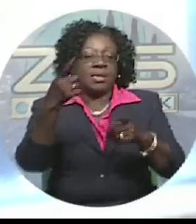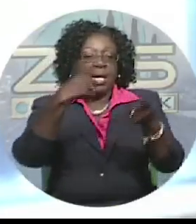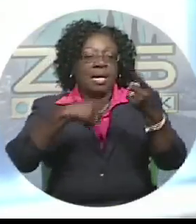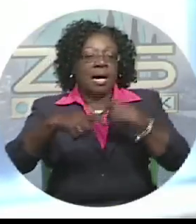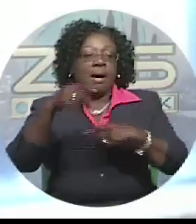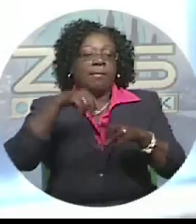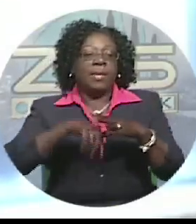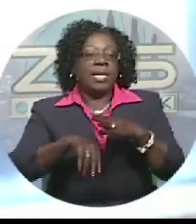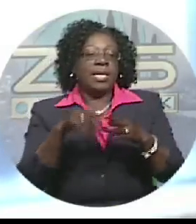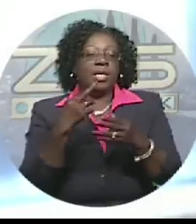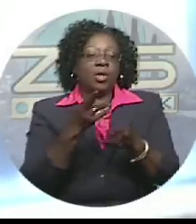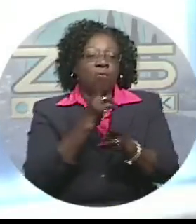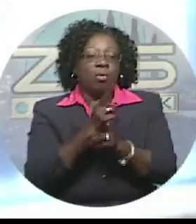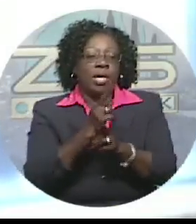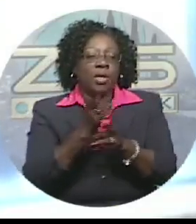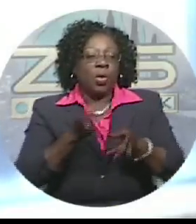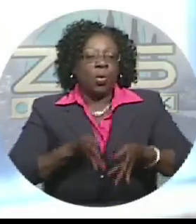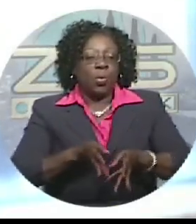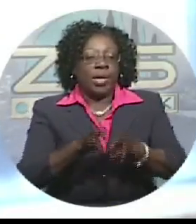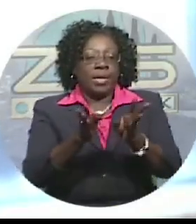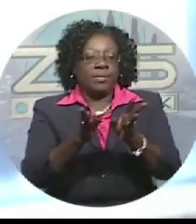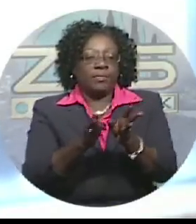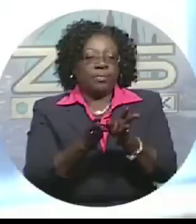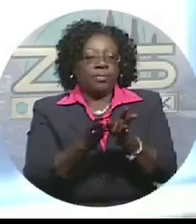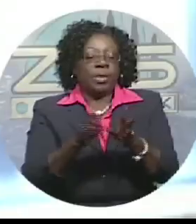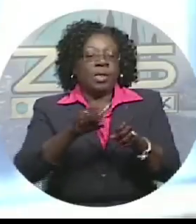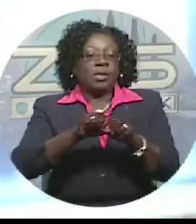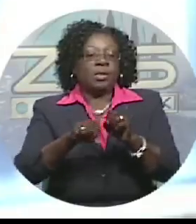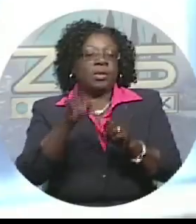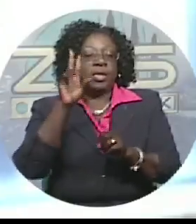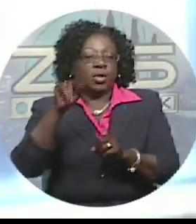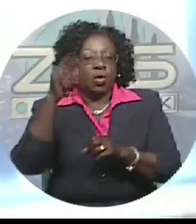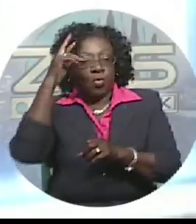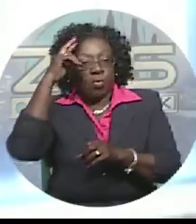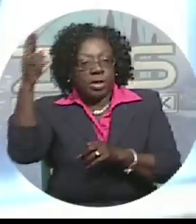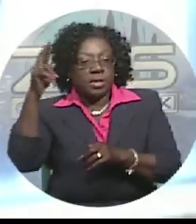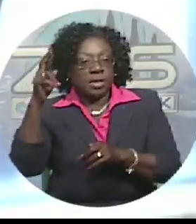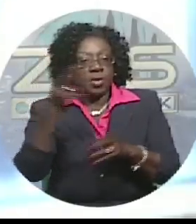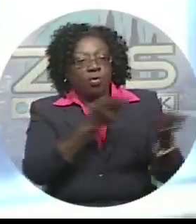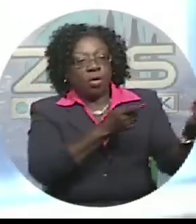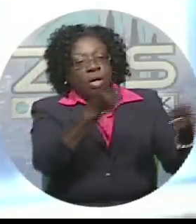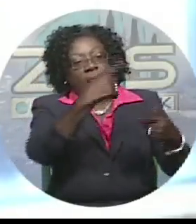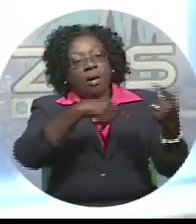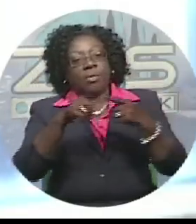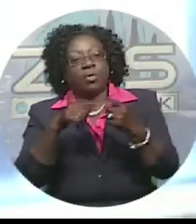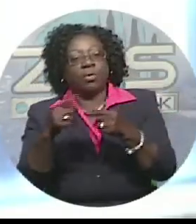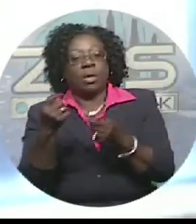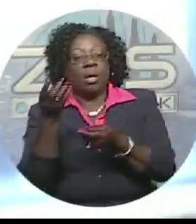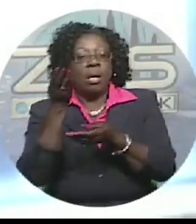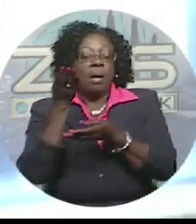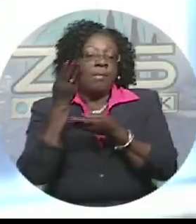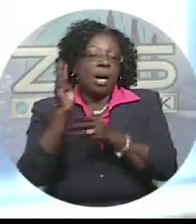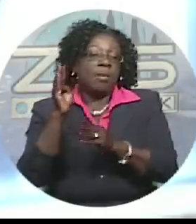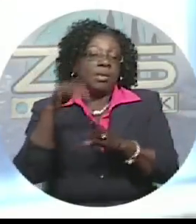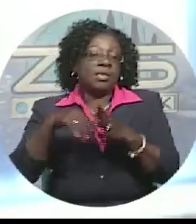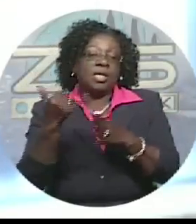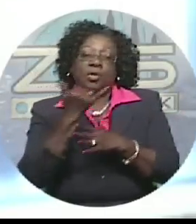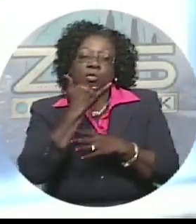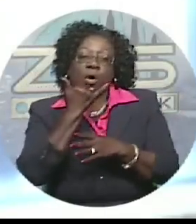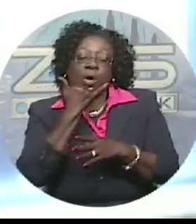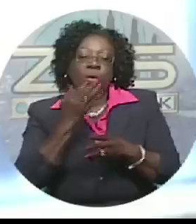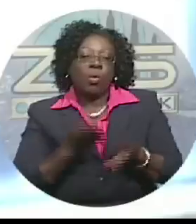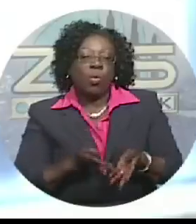not a difficult thing to do lawfully, so there's no reason to migrate to the Bahamas unlawfully. And what we mean to stop